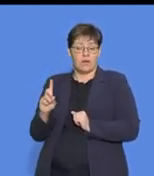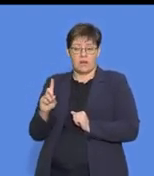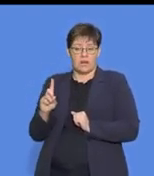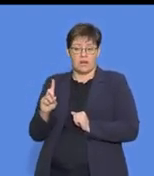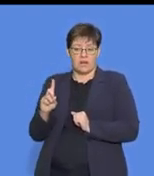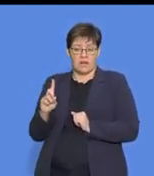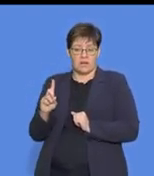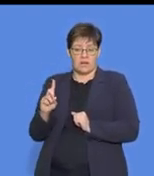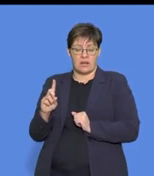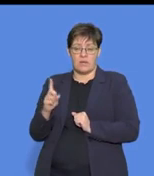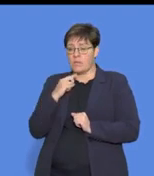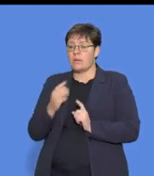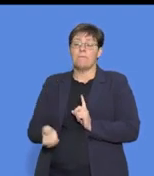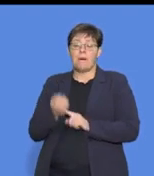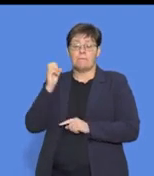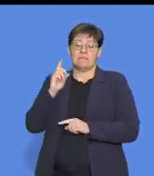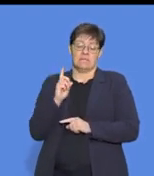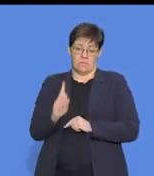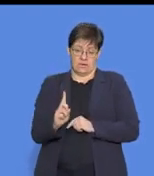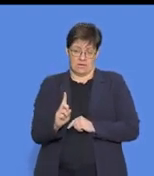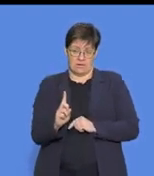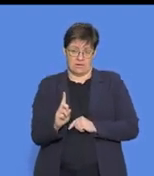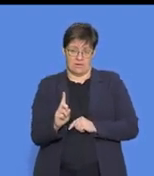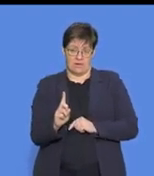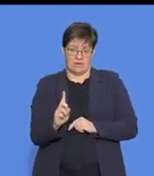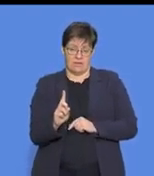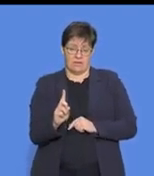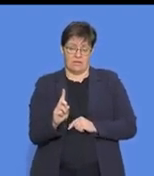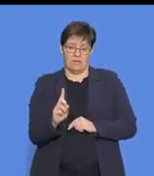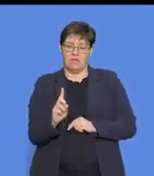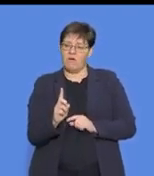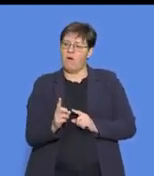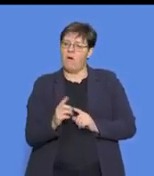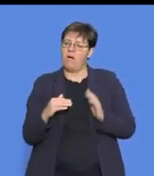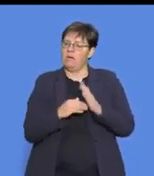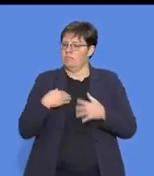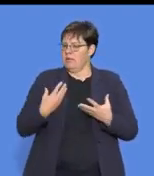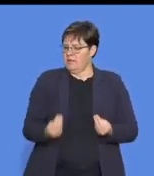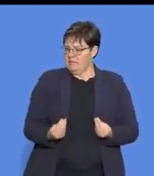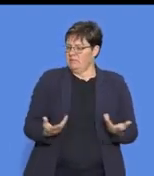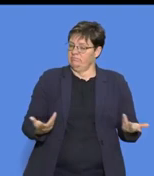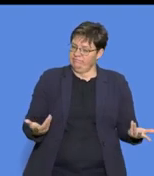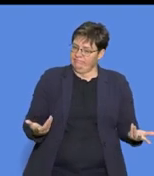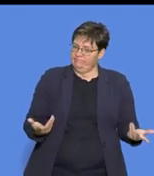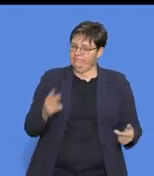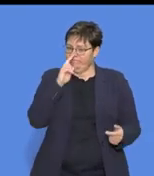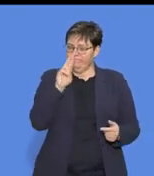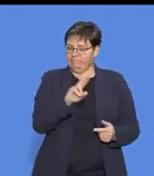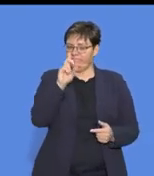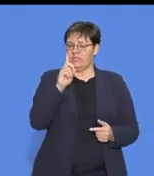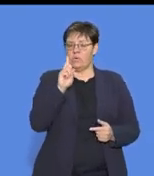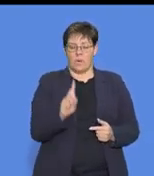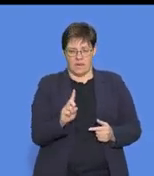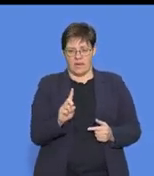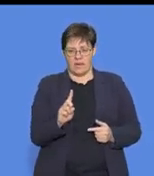from H is D1. But we need to find D1 in terms of the angles that we have. And if you